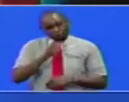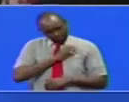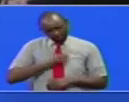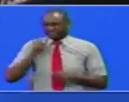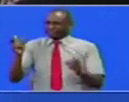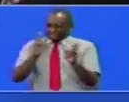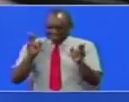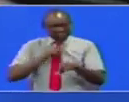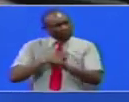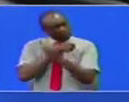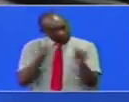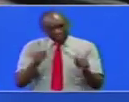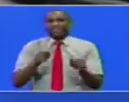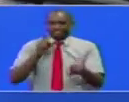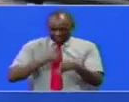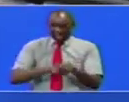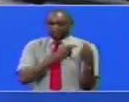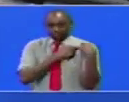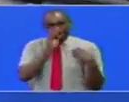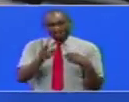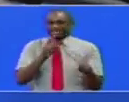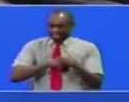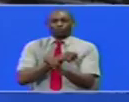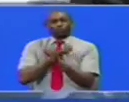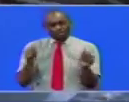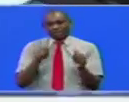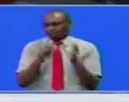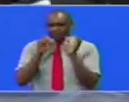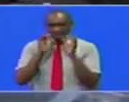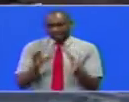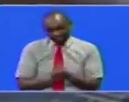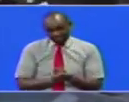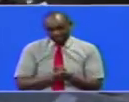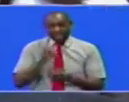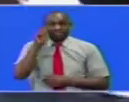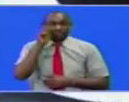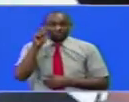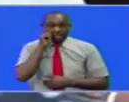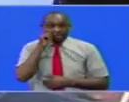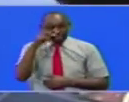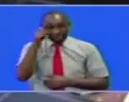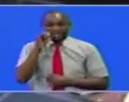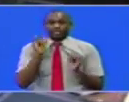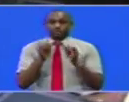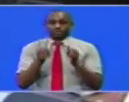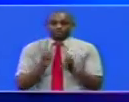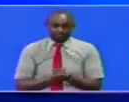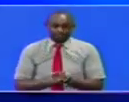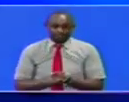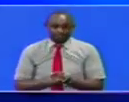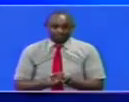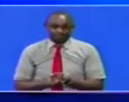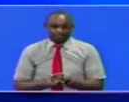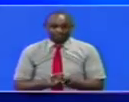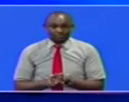well on track in delivering its mandate in due time. Timothy Otieno, KTN News.